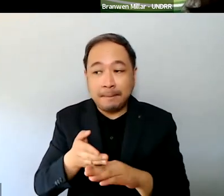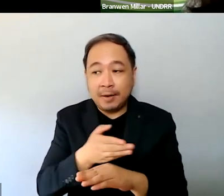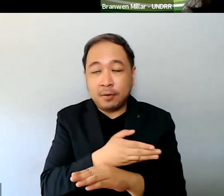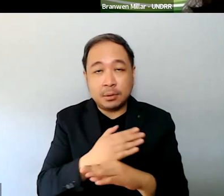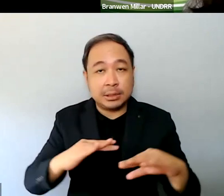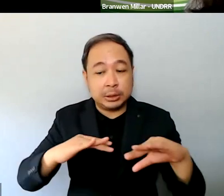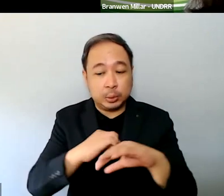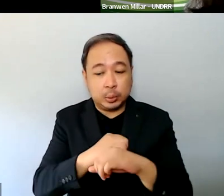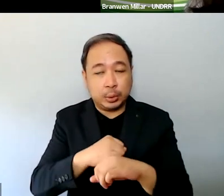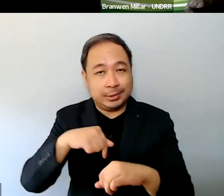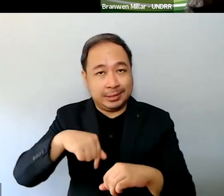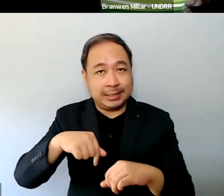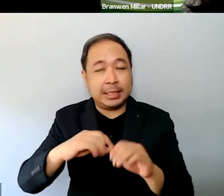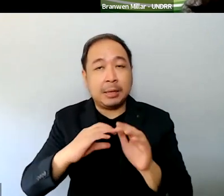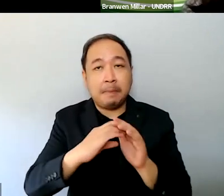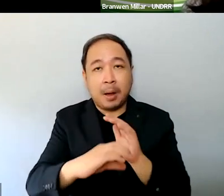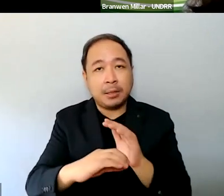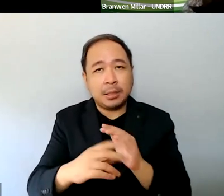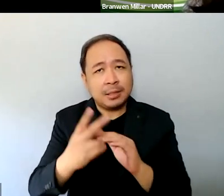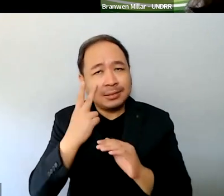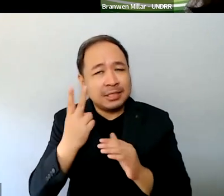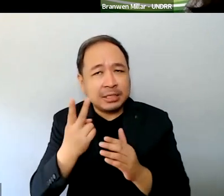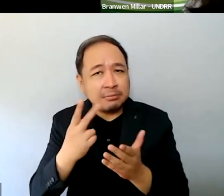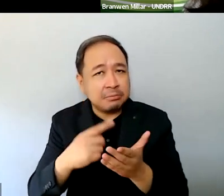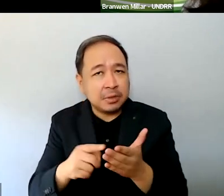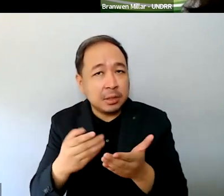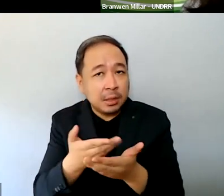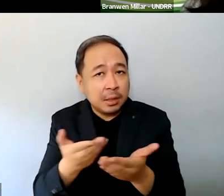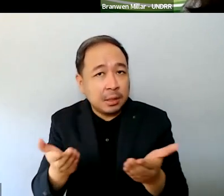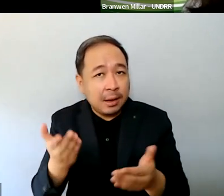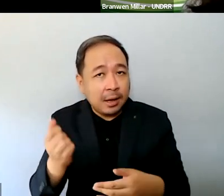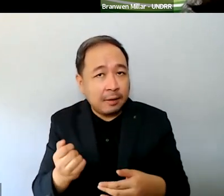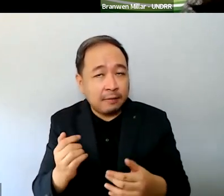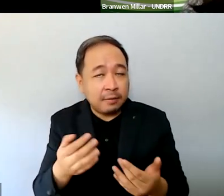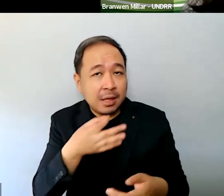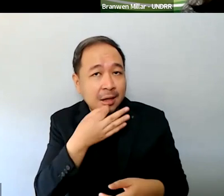I would like to check whether there are any other requests for the floor.